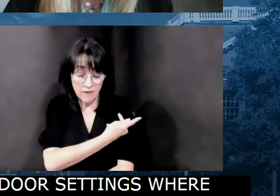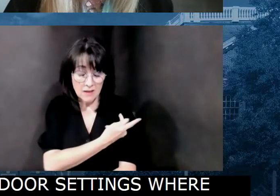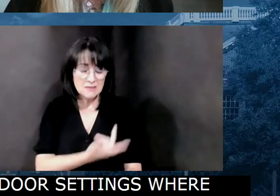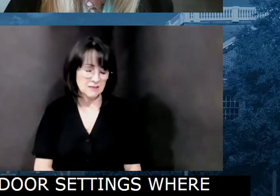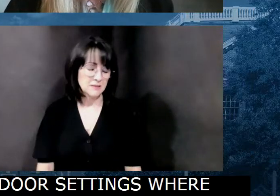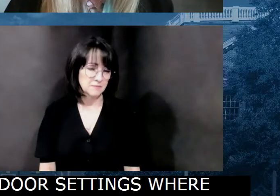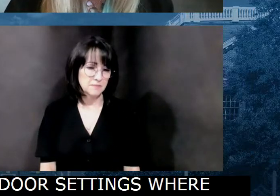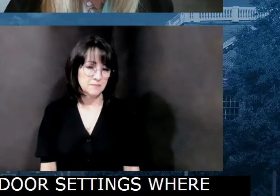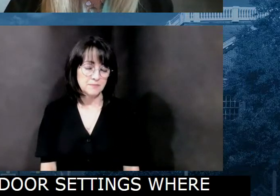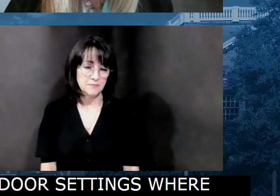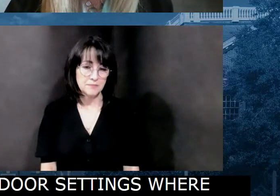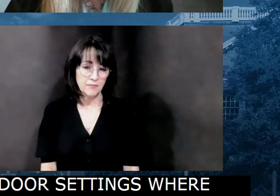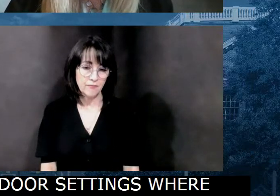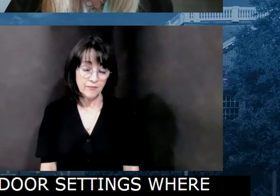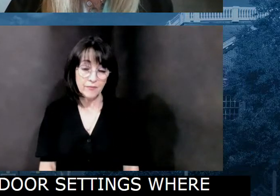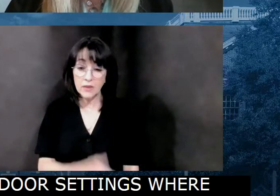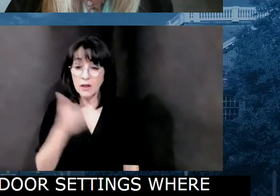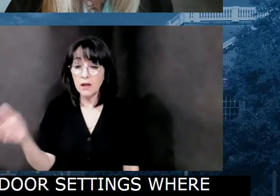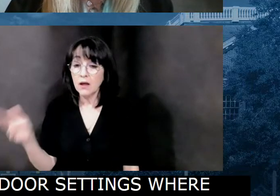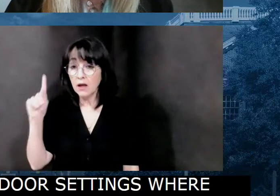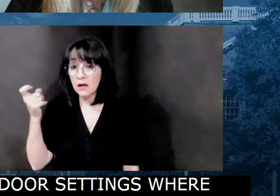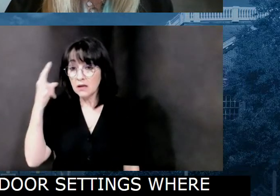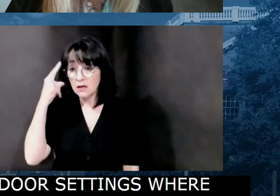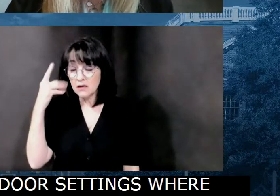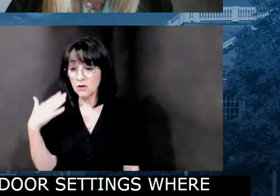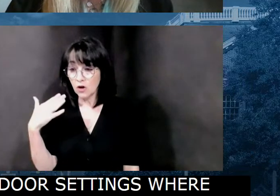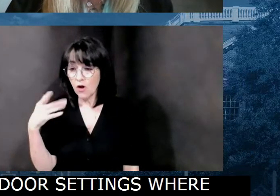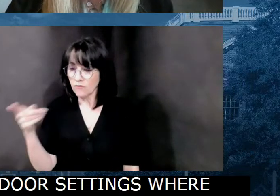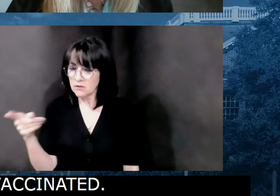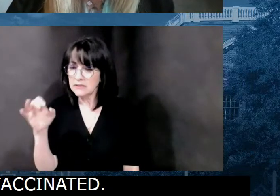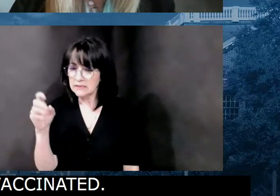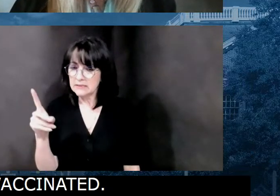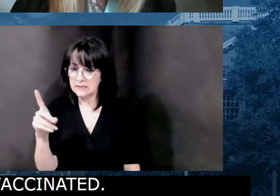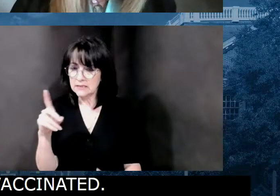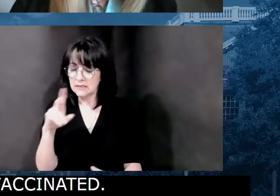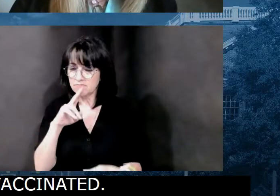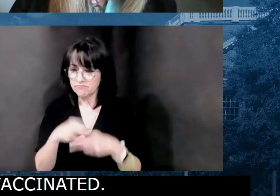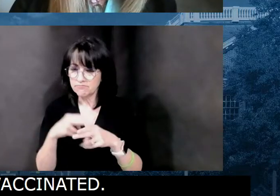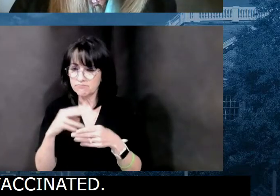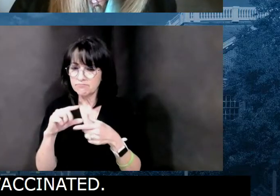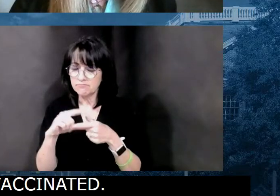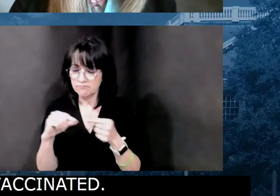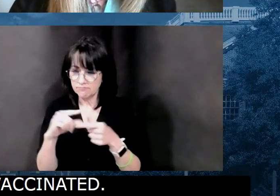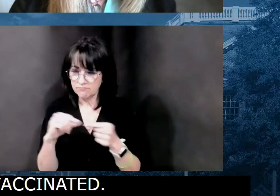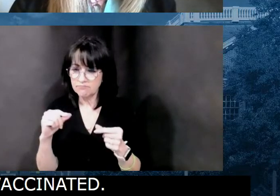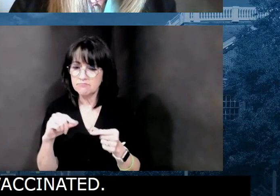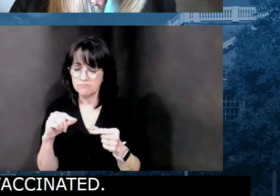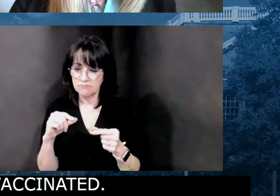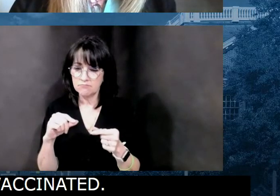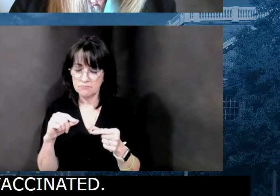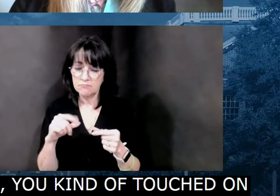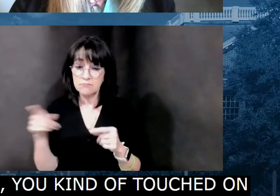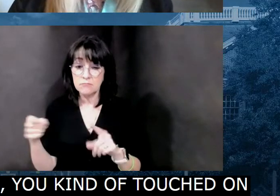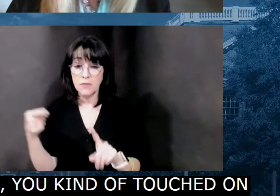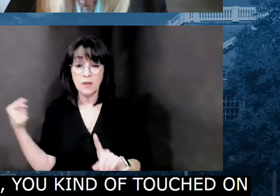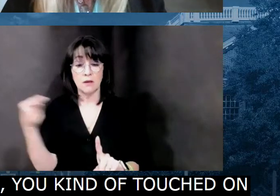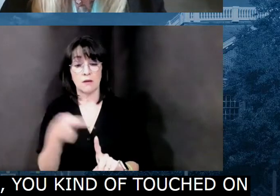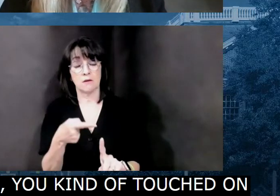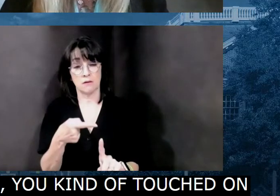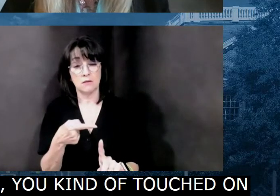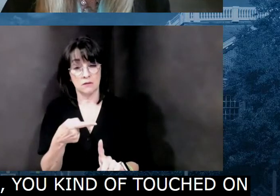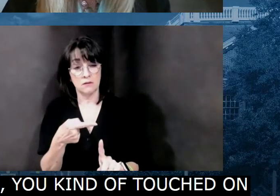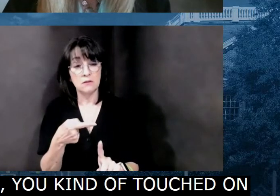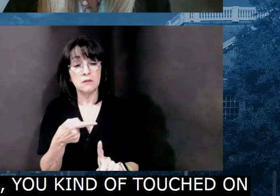All right. And Governor, you actually just kind of touched on this, but I was going to ask, and just in terms of vaccine supply, if demand